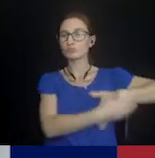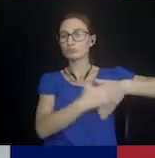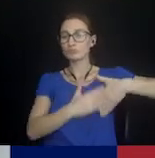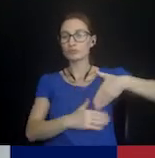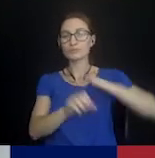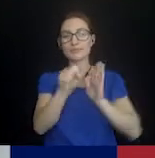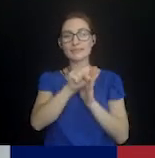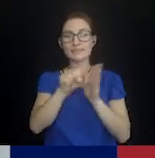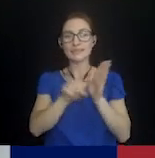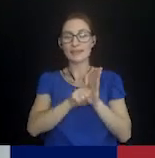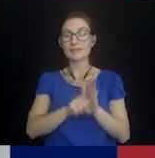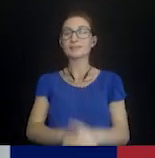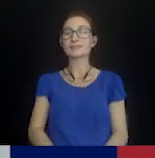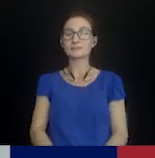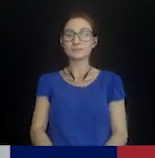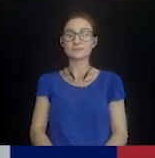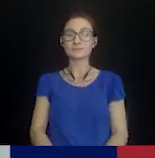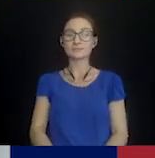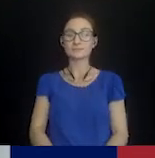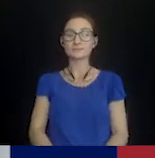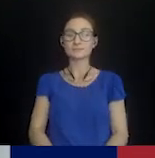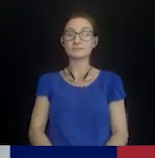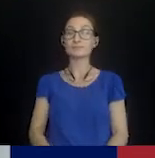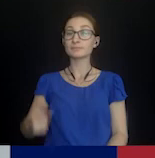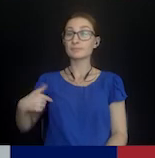state. We get to work on